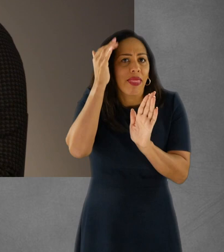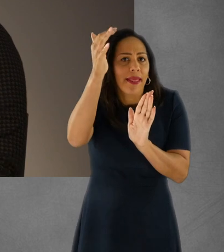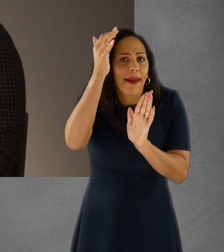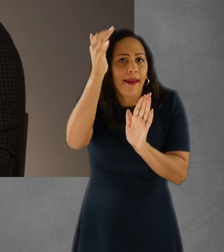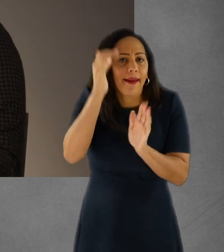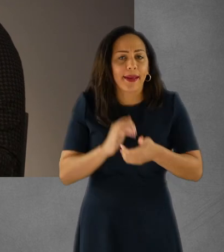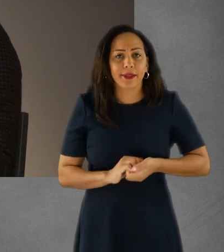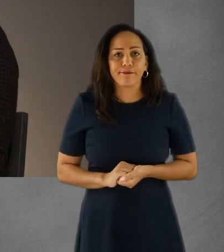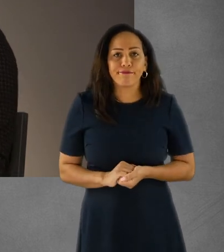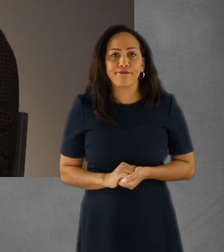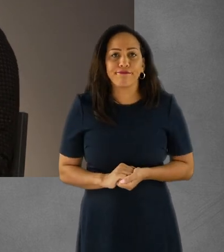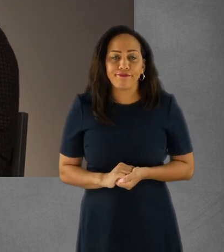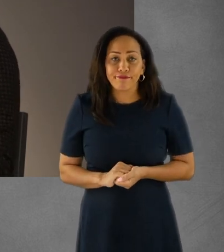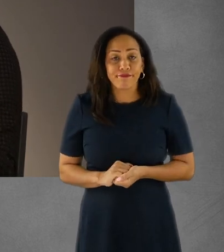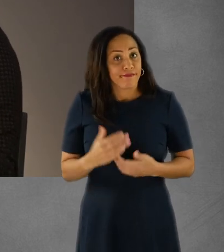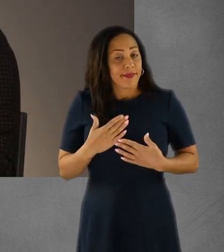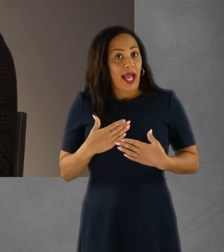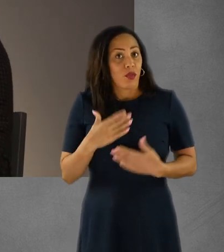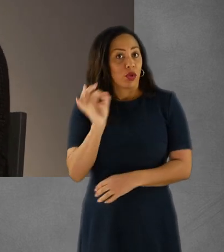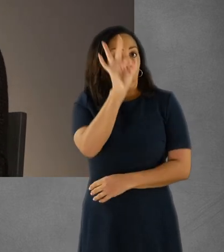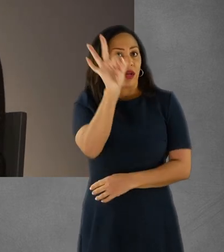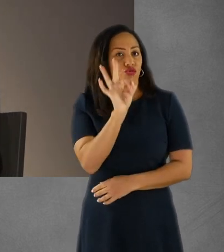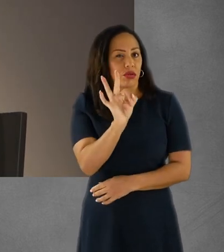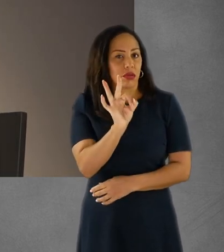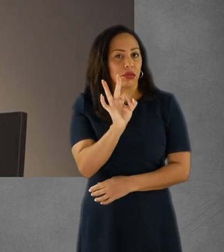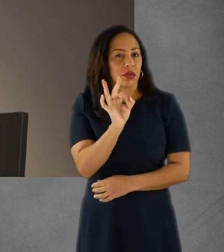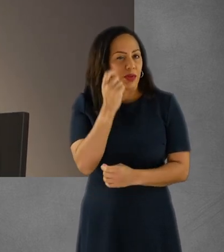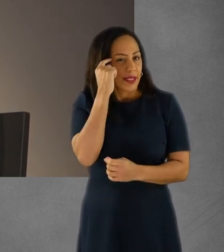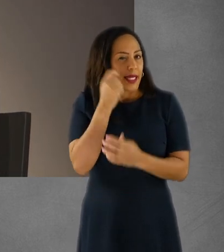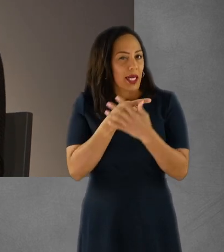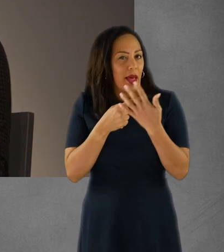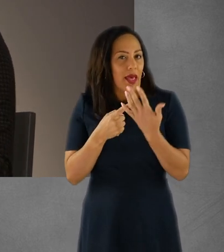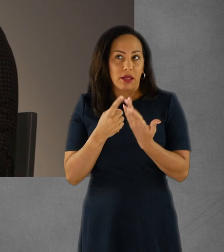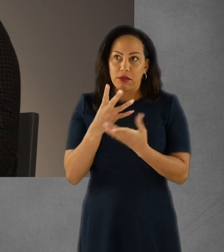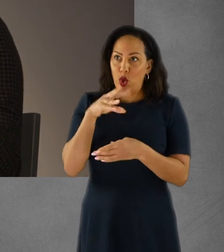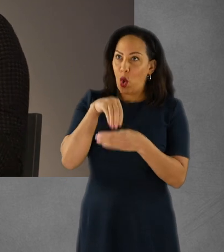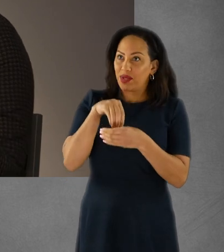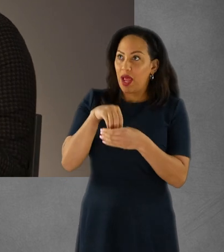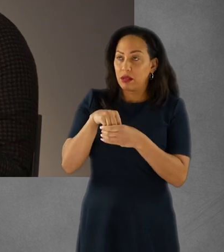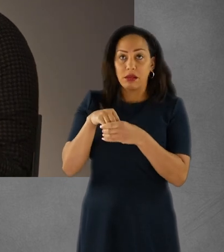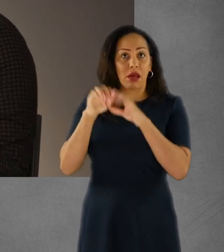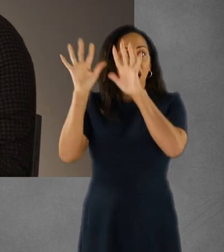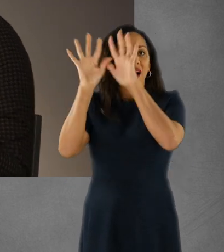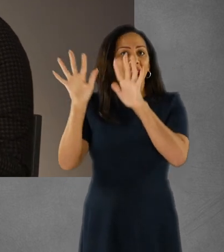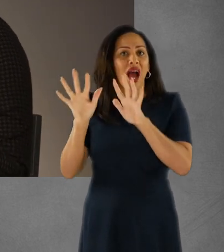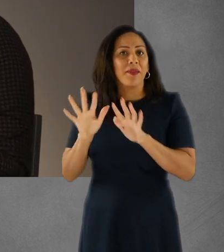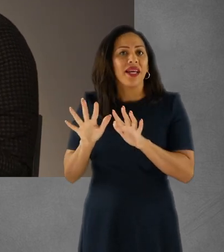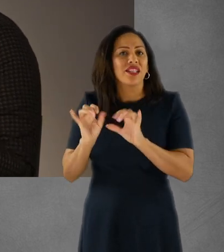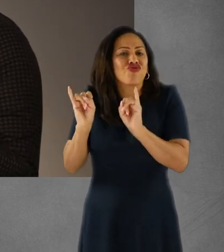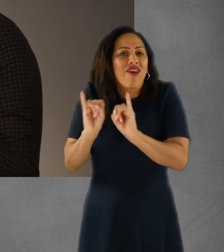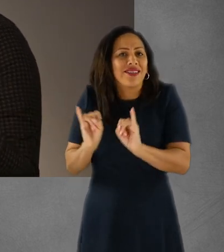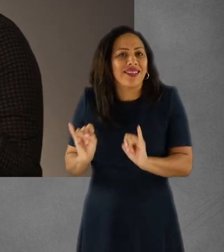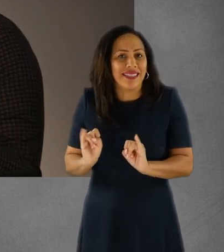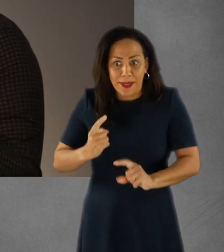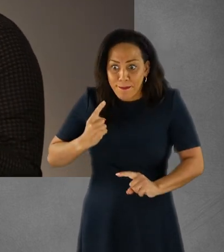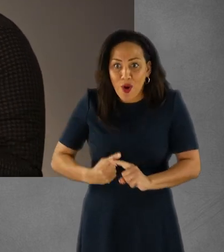And our question was really thinking of all of that in the context of the climate crisis and the climate